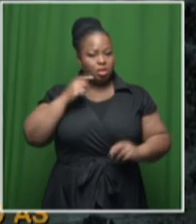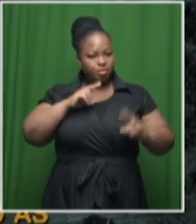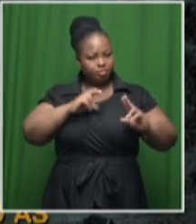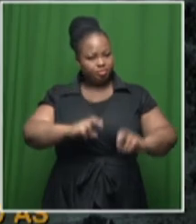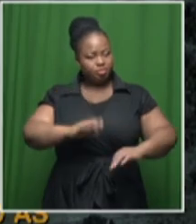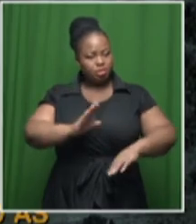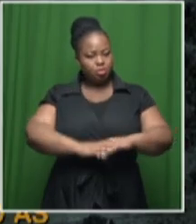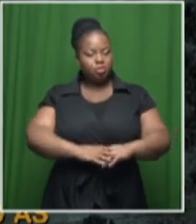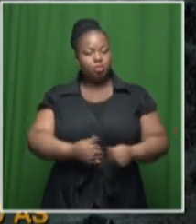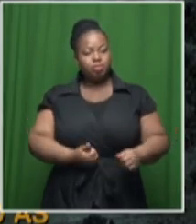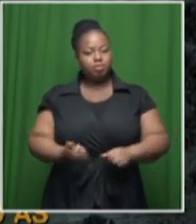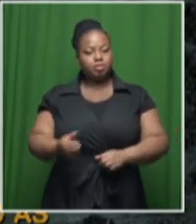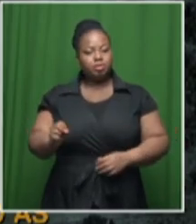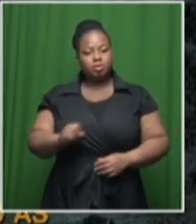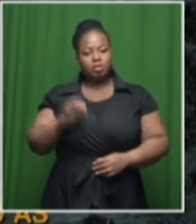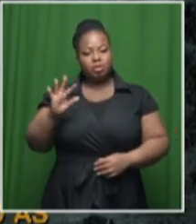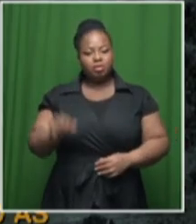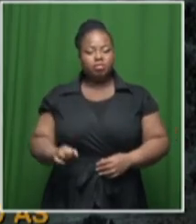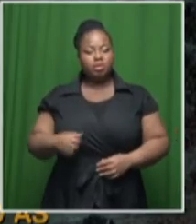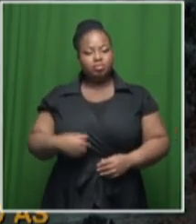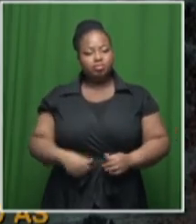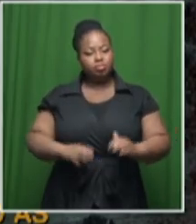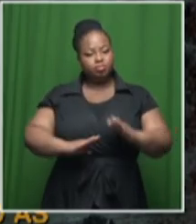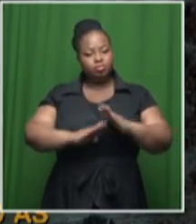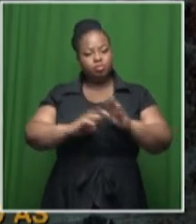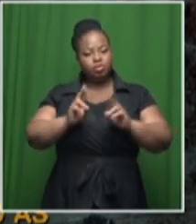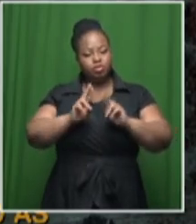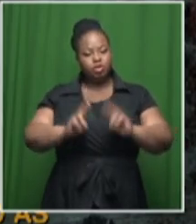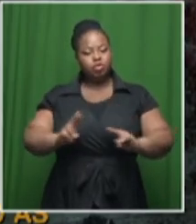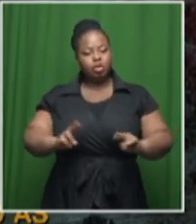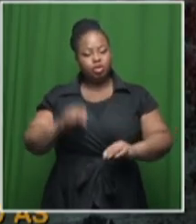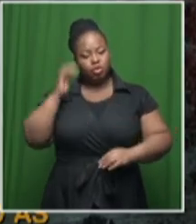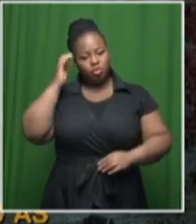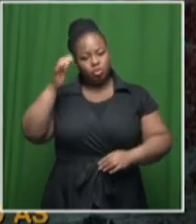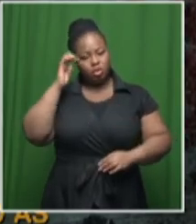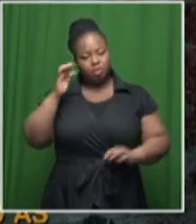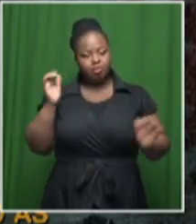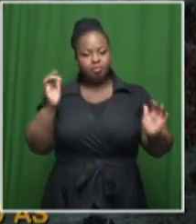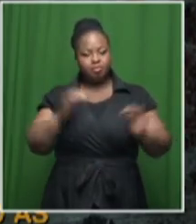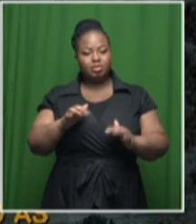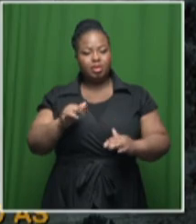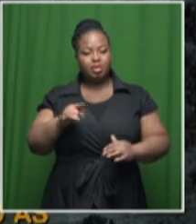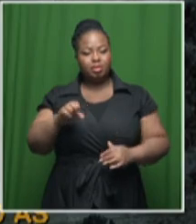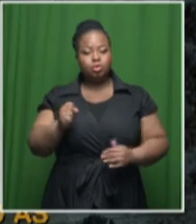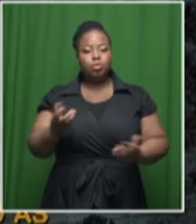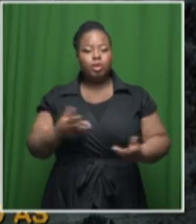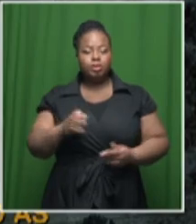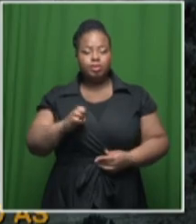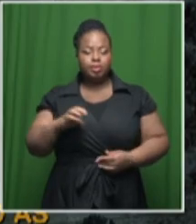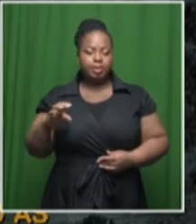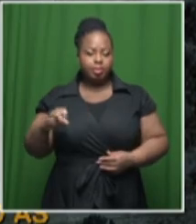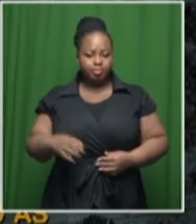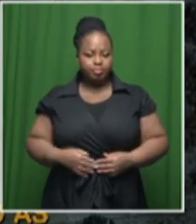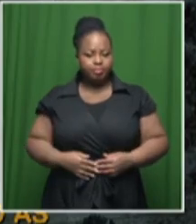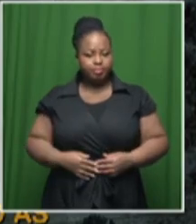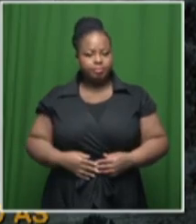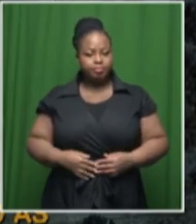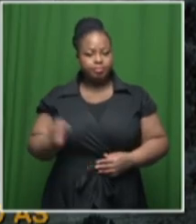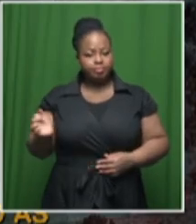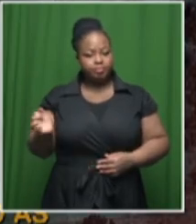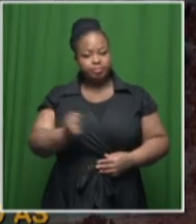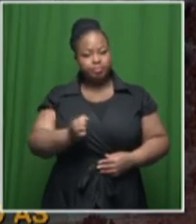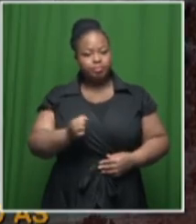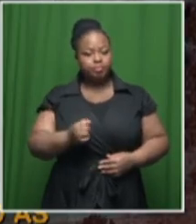studies and returned to South Africa, where he taught at the Federal Theological Seminary and Alice in the Eastern Cape. Prior to his appointment